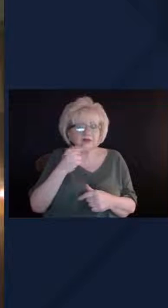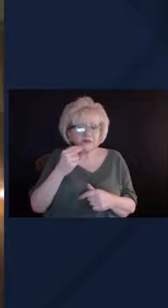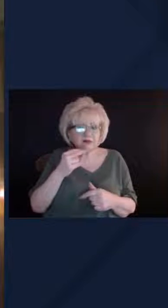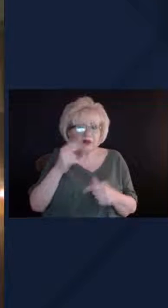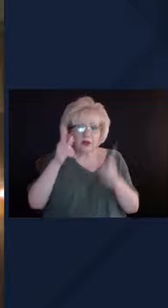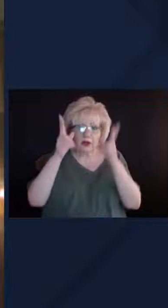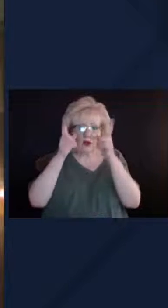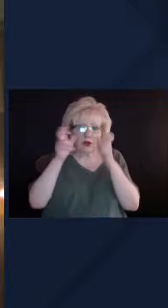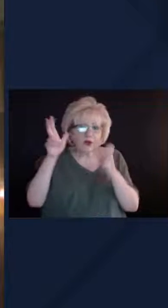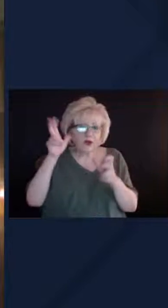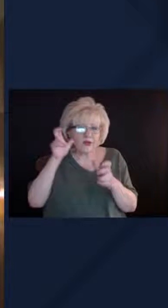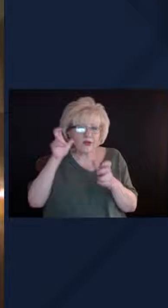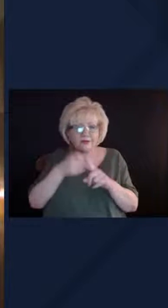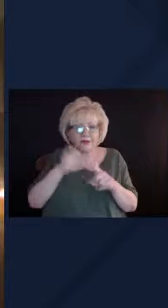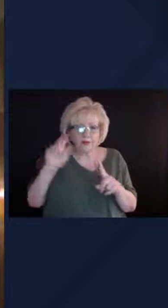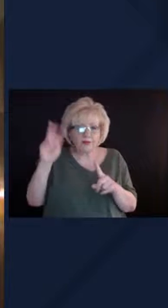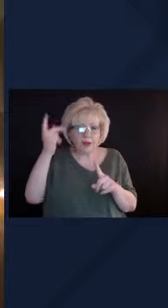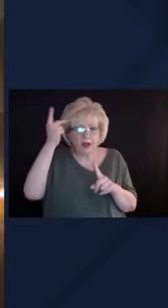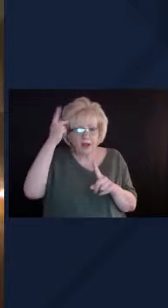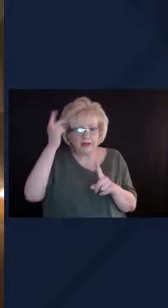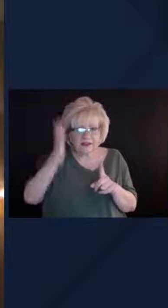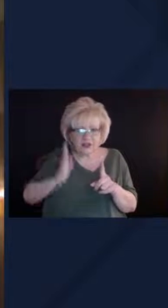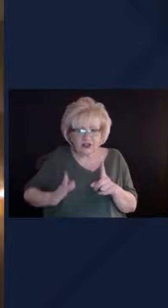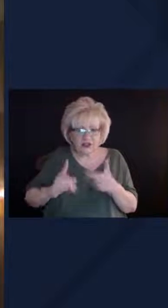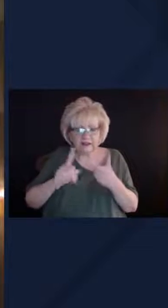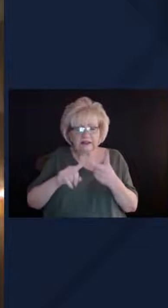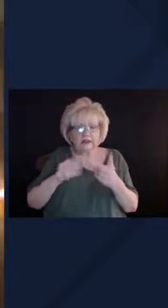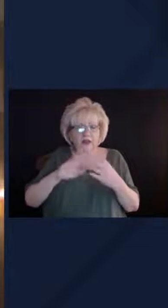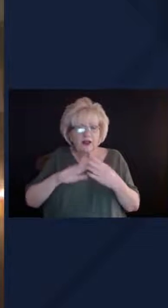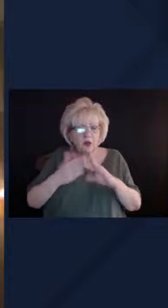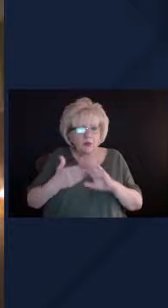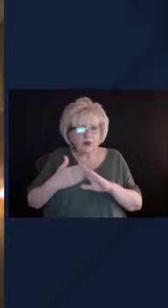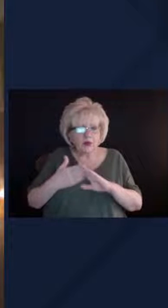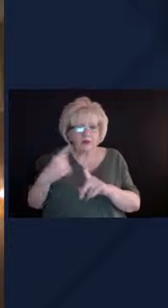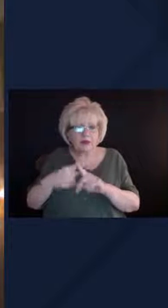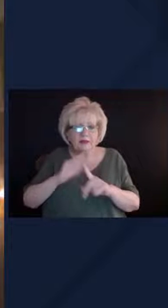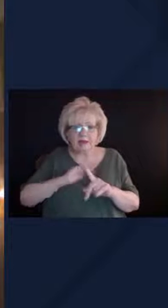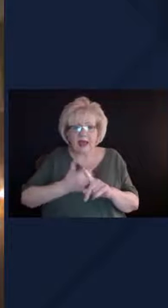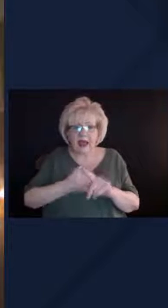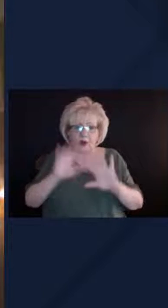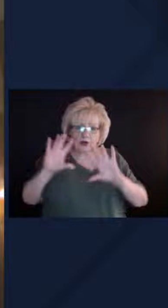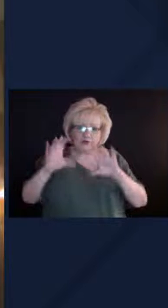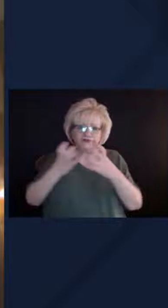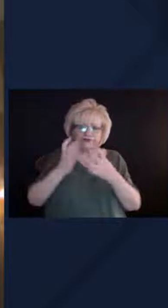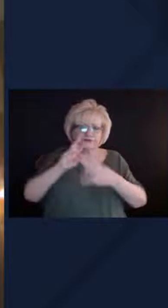by our politicians, by our communities, and by our society at large.